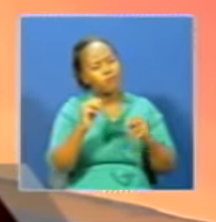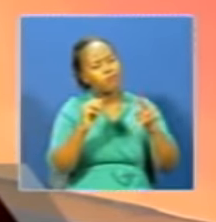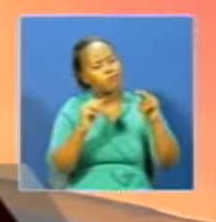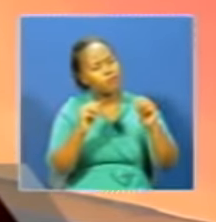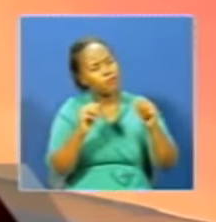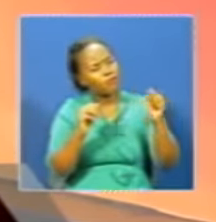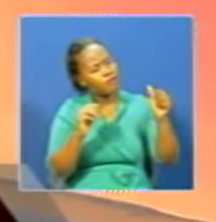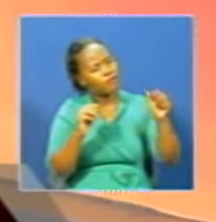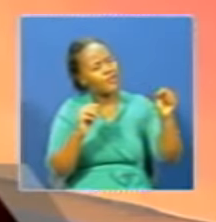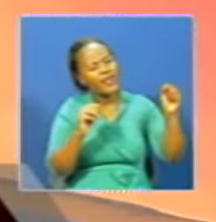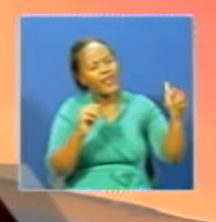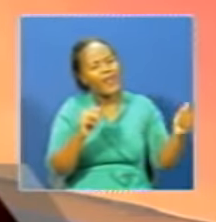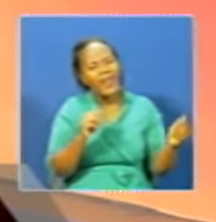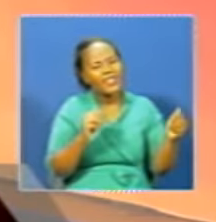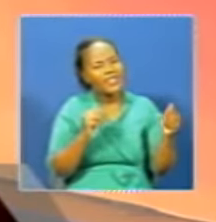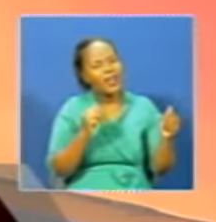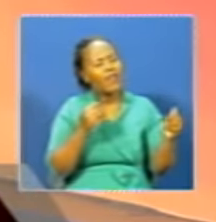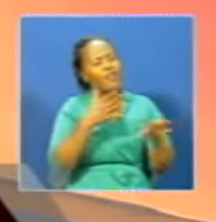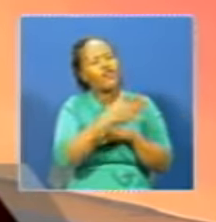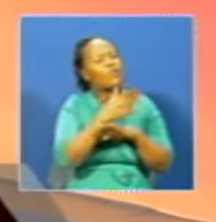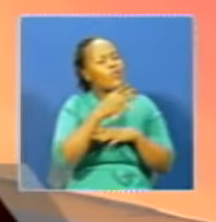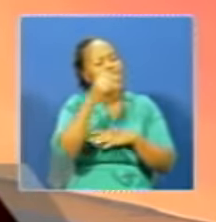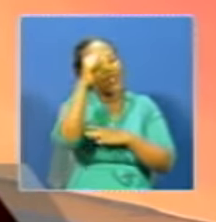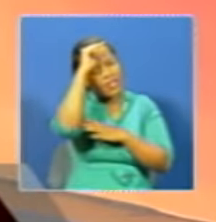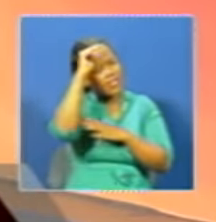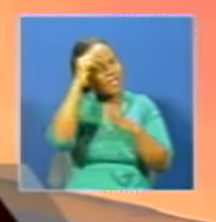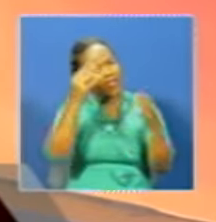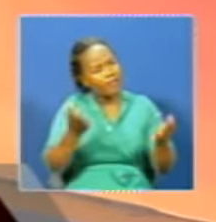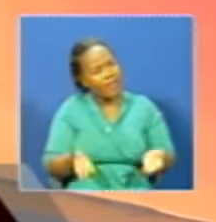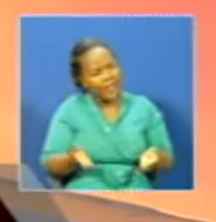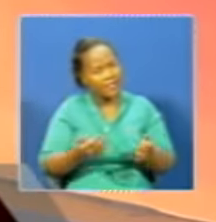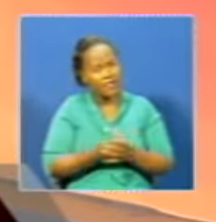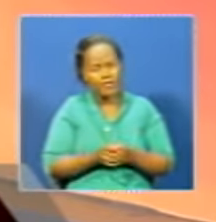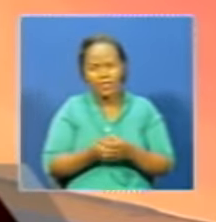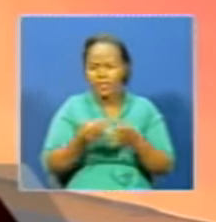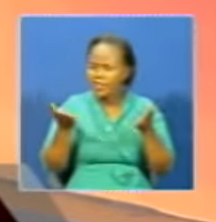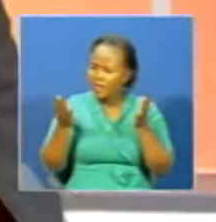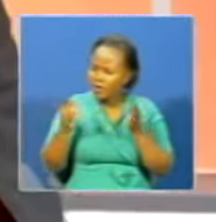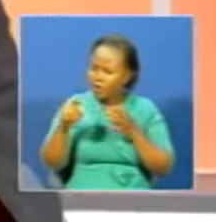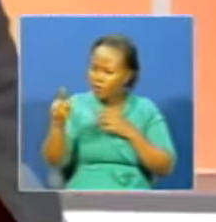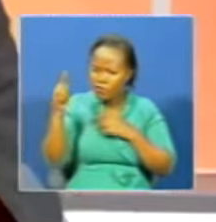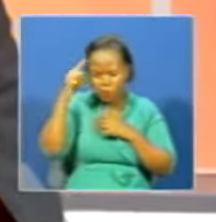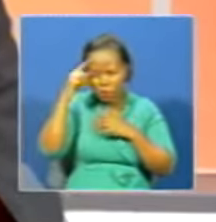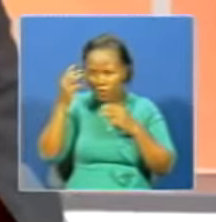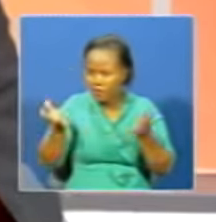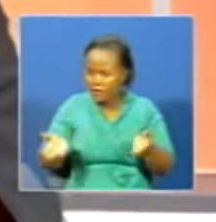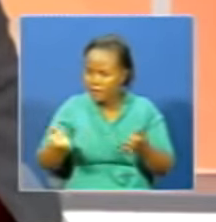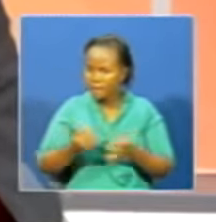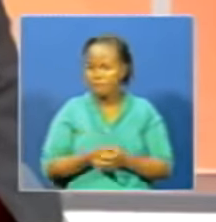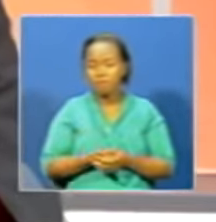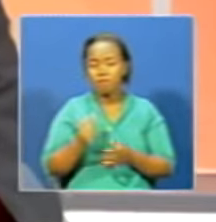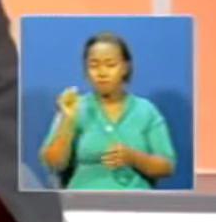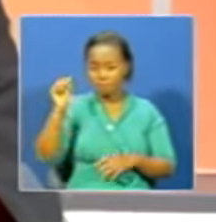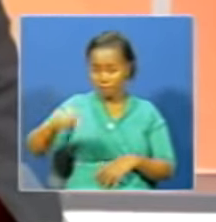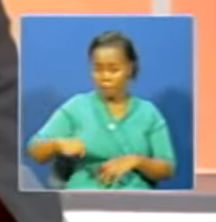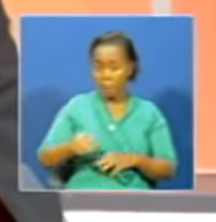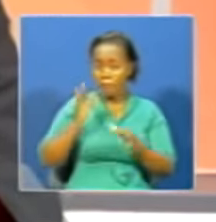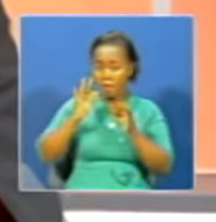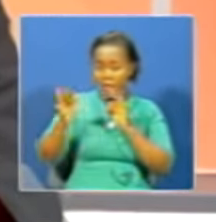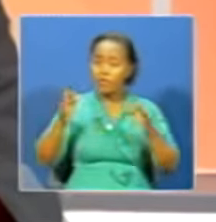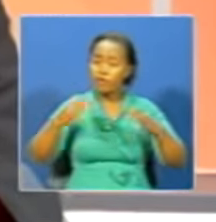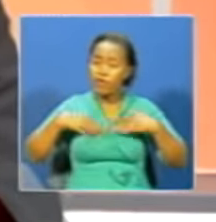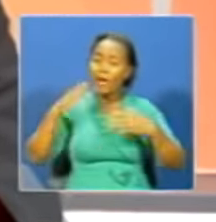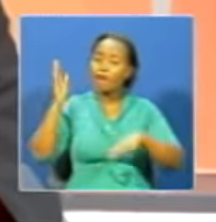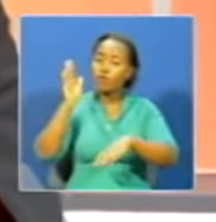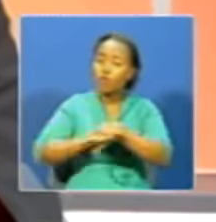at the expense of governance and leadership? Absolutely. So what do you prescribe? Absolutely. I think if we get the right leadership in place,